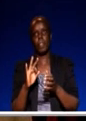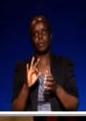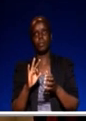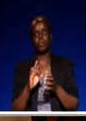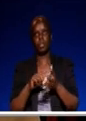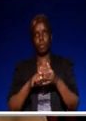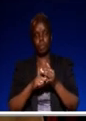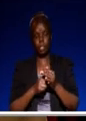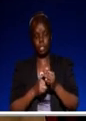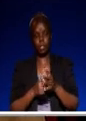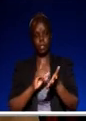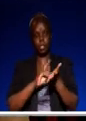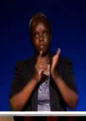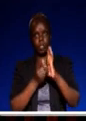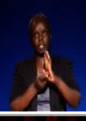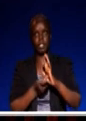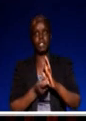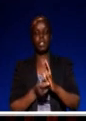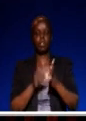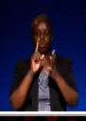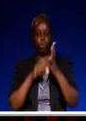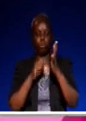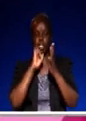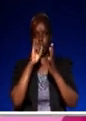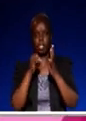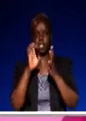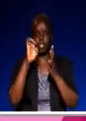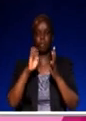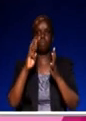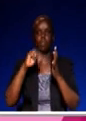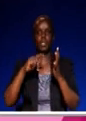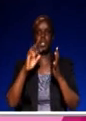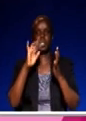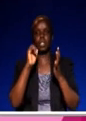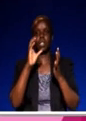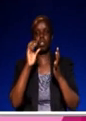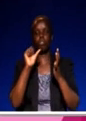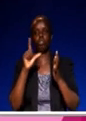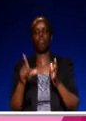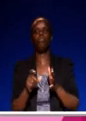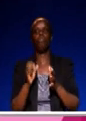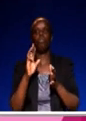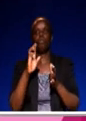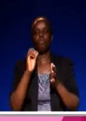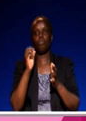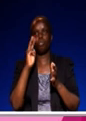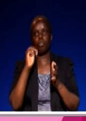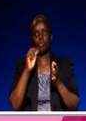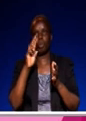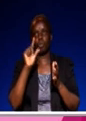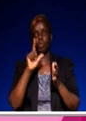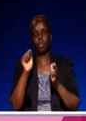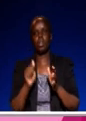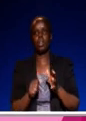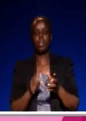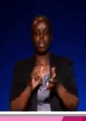We start by defining what is empirical formula. And this is the formula that gives